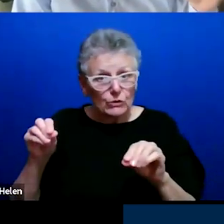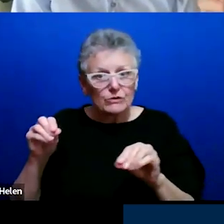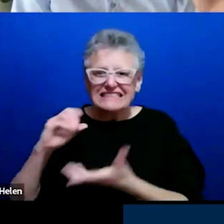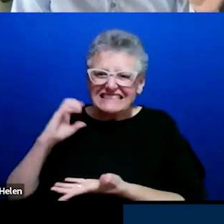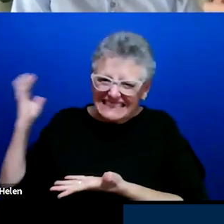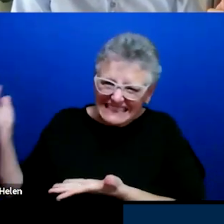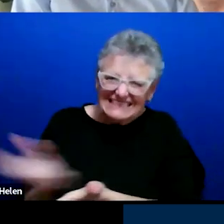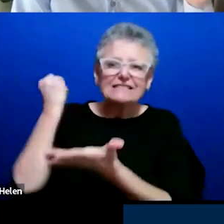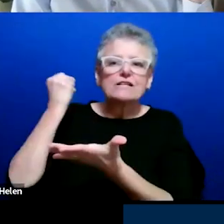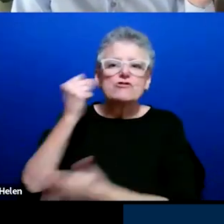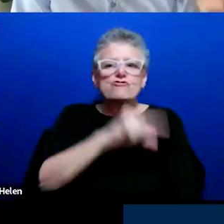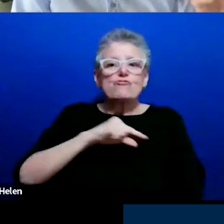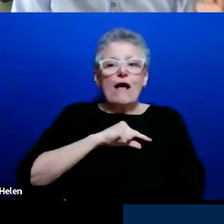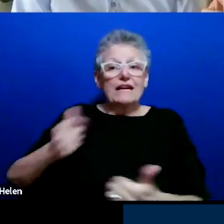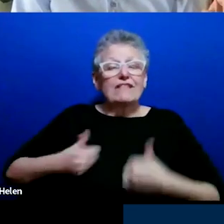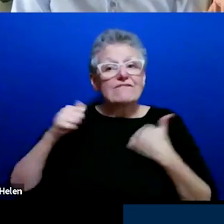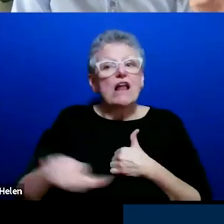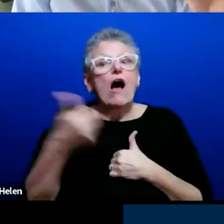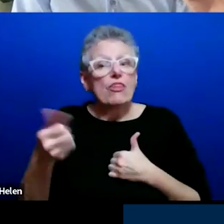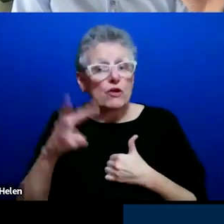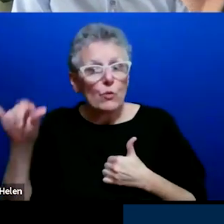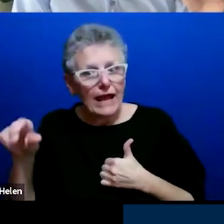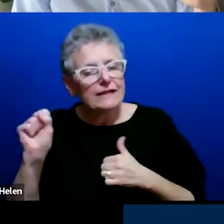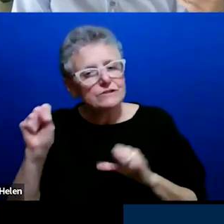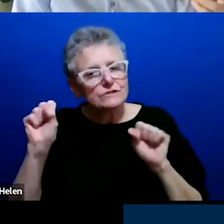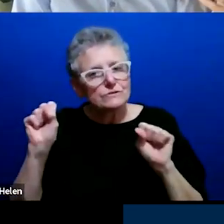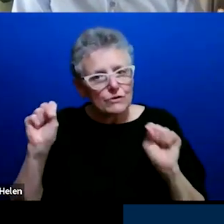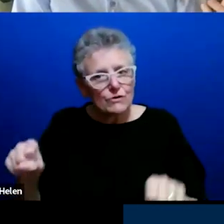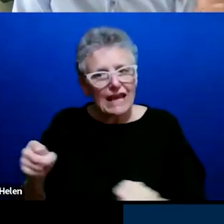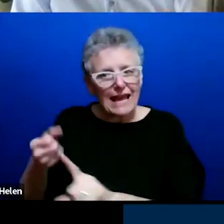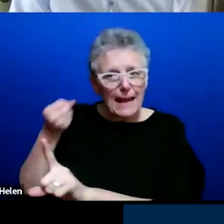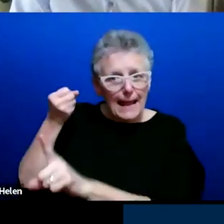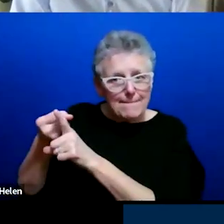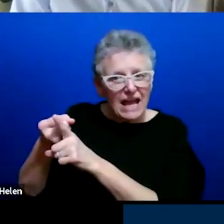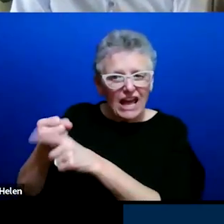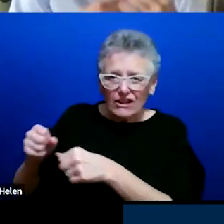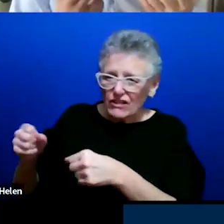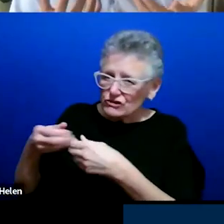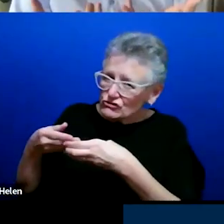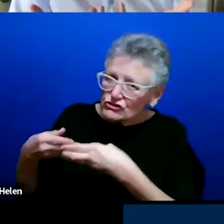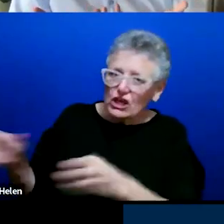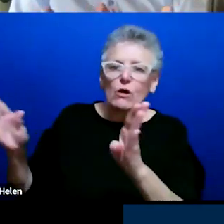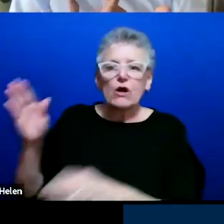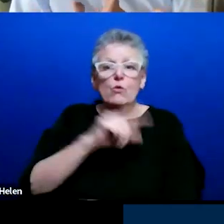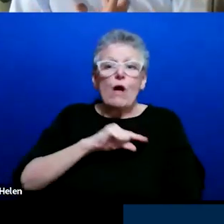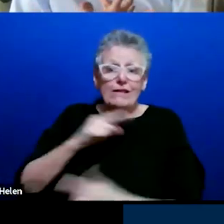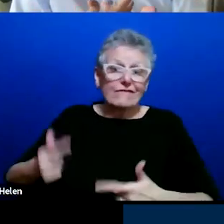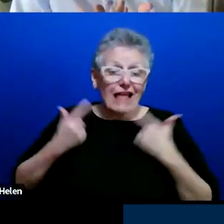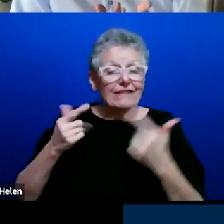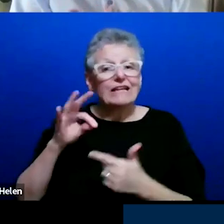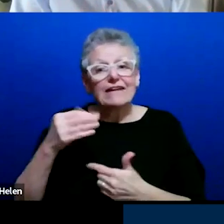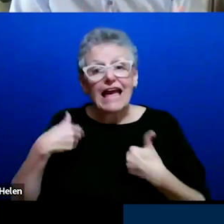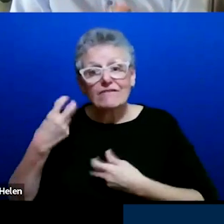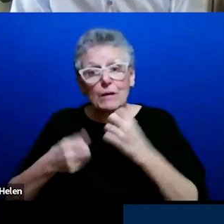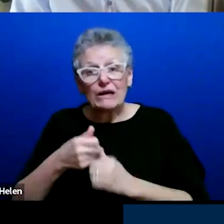the quality of life in other domains so that you can impact the overall quality of life. So if there are like issues